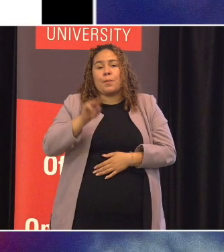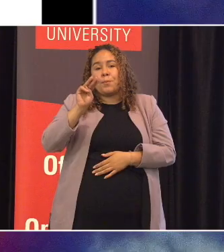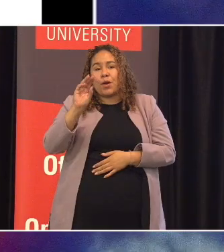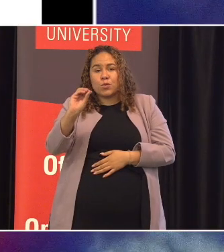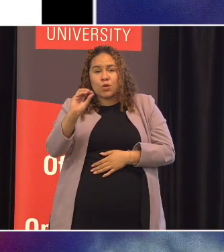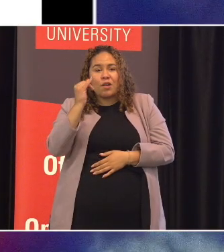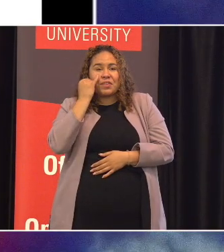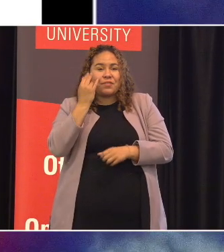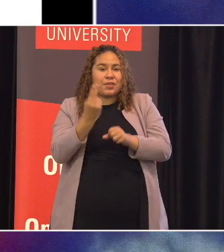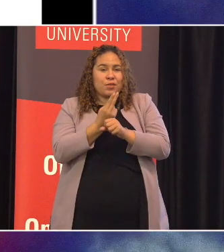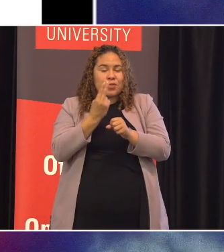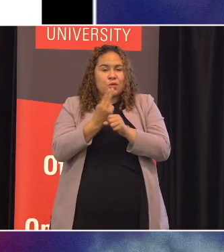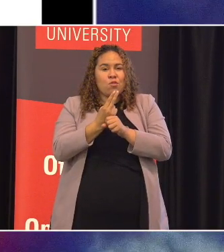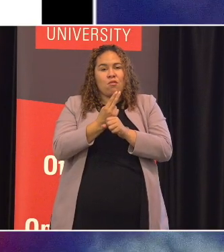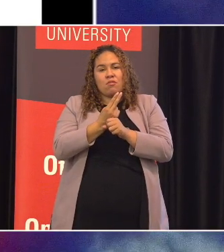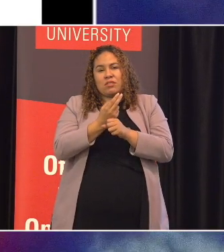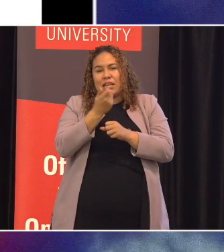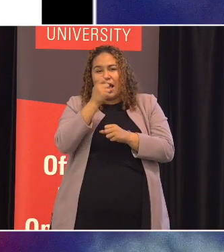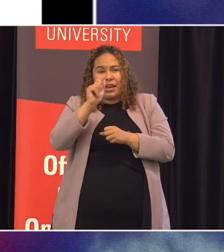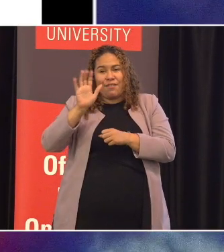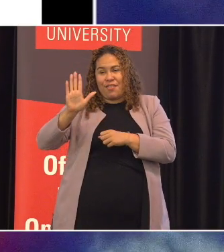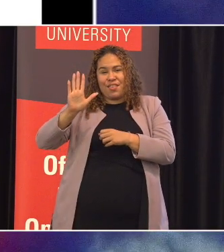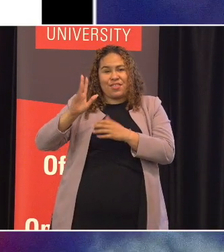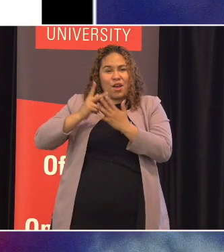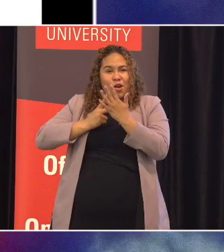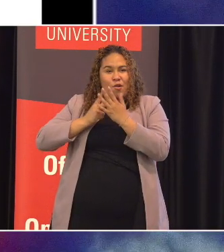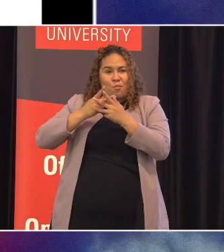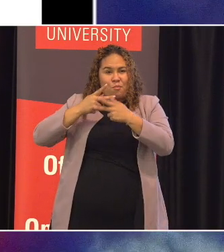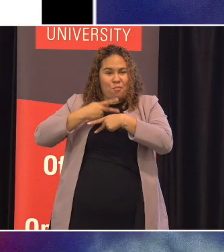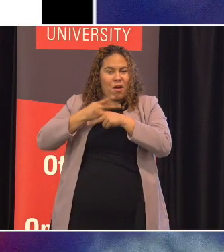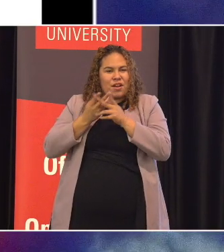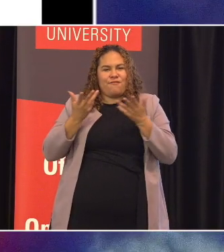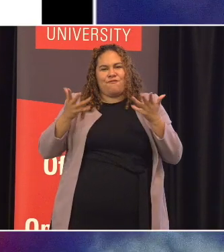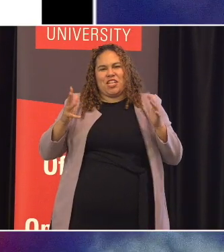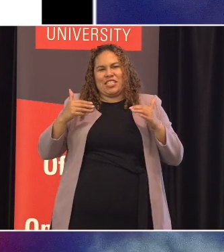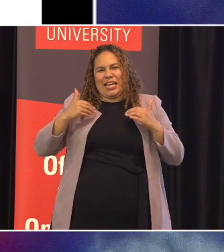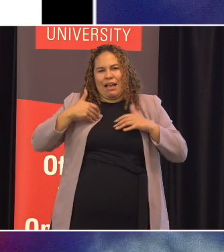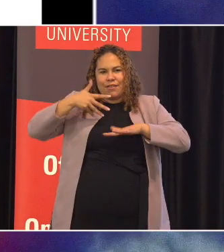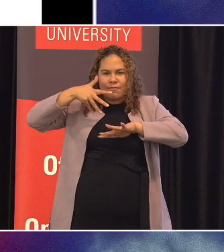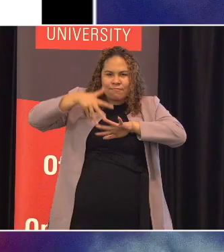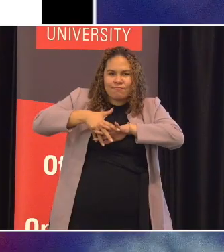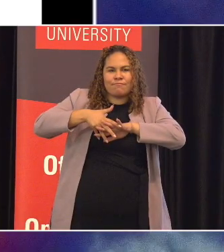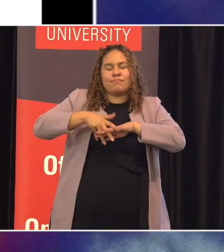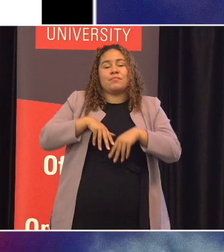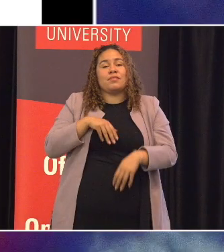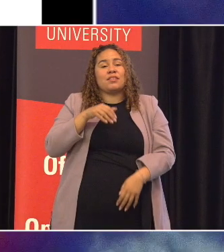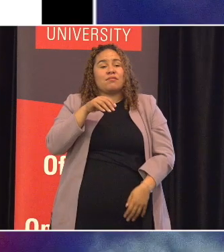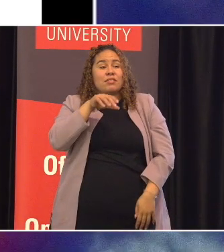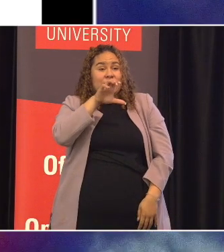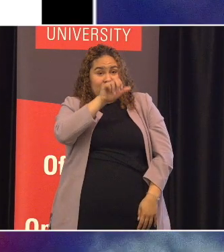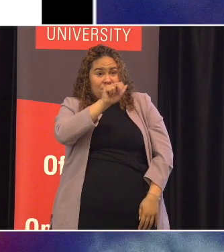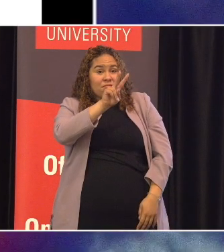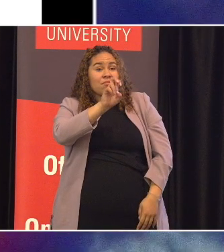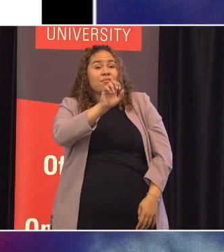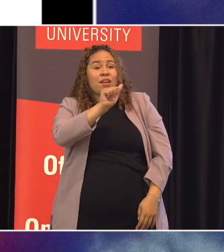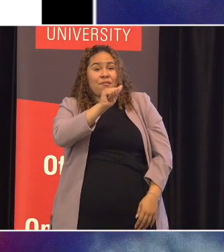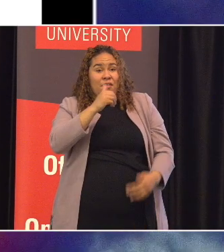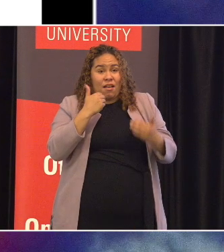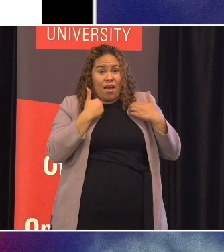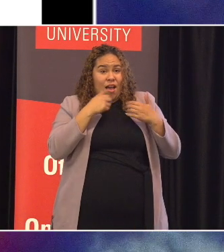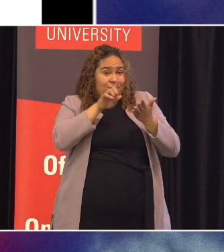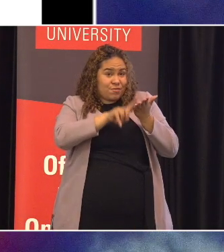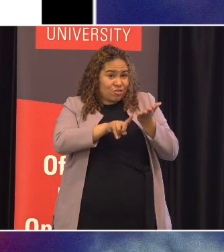the Microsoft line of products, Office, they all have them embedded. If you use Canva, they have them embedded. We